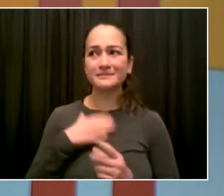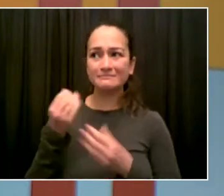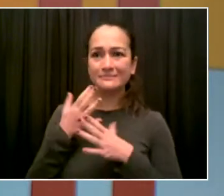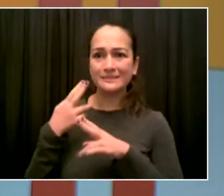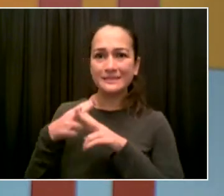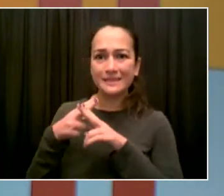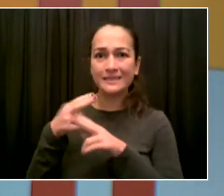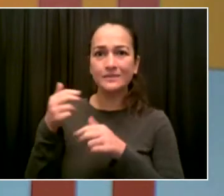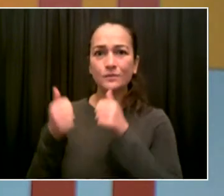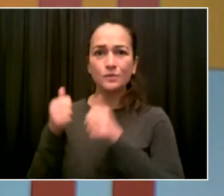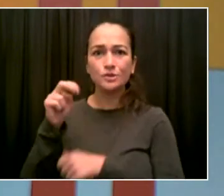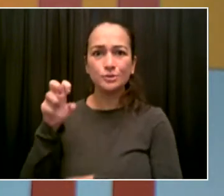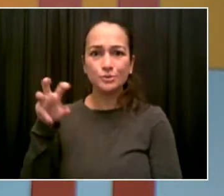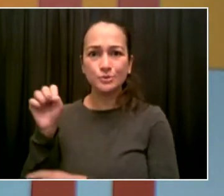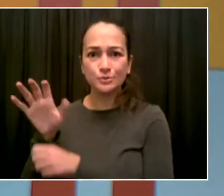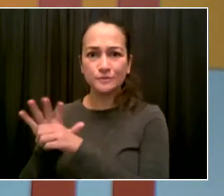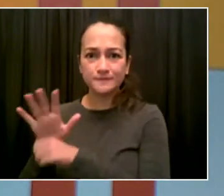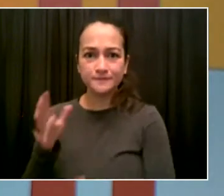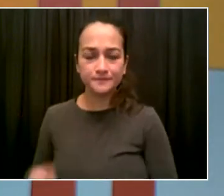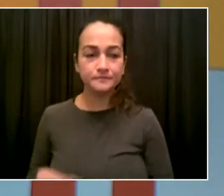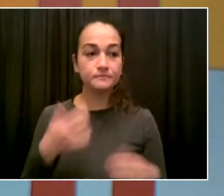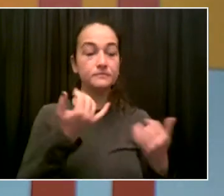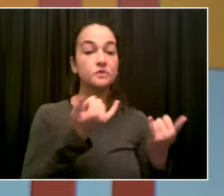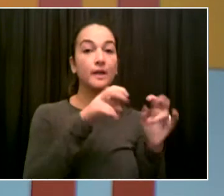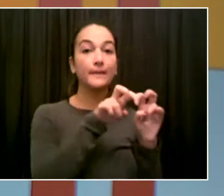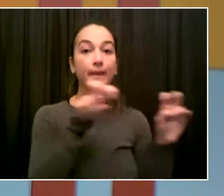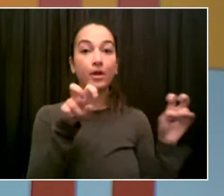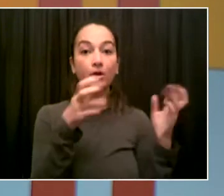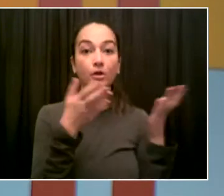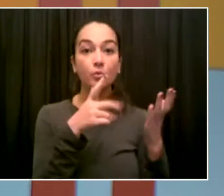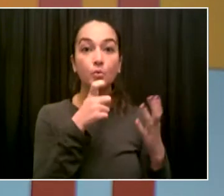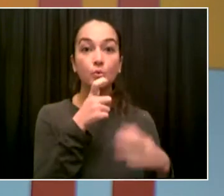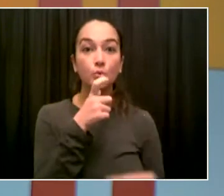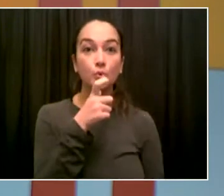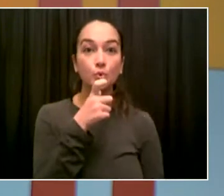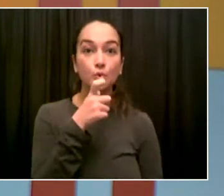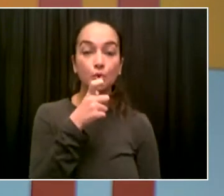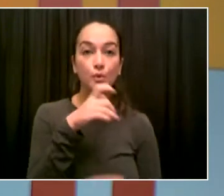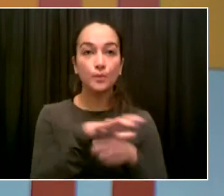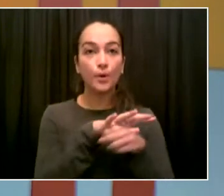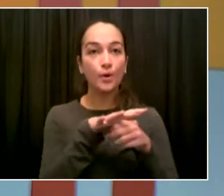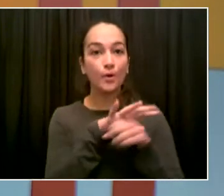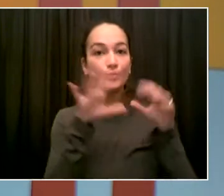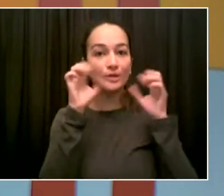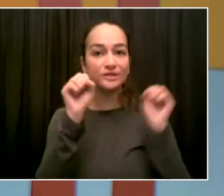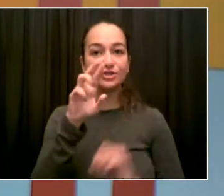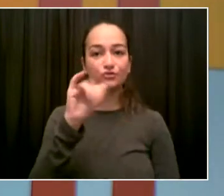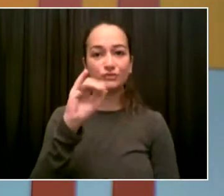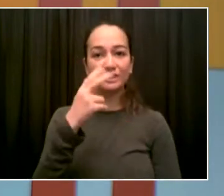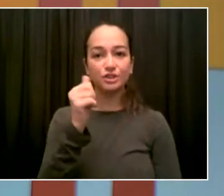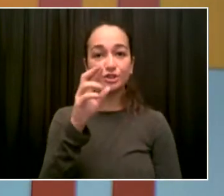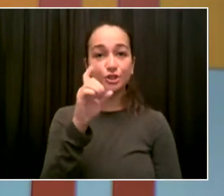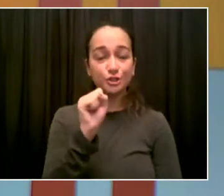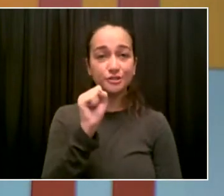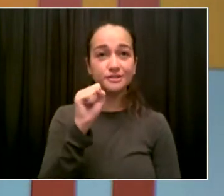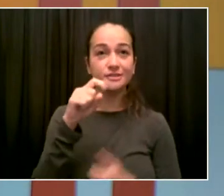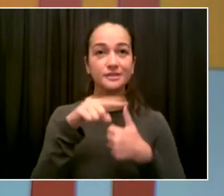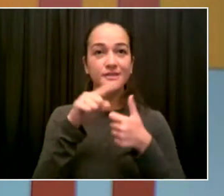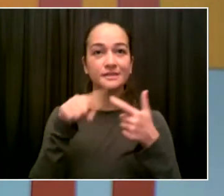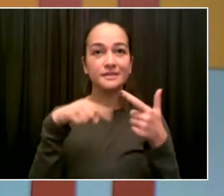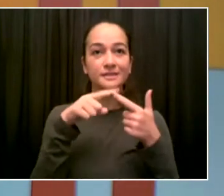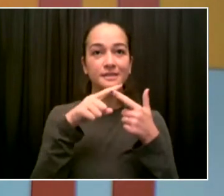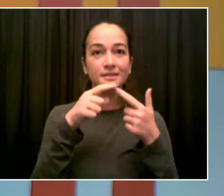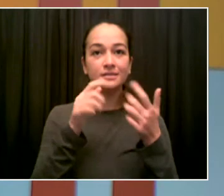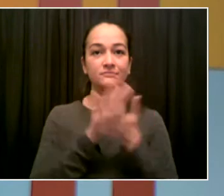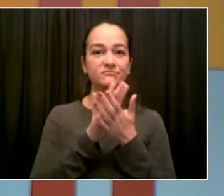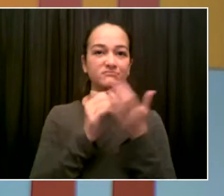reminder, we're joined today by Borough President Richards, by Chancellor Porter, by Dr. Choksi, by Dr. Katz, by Susan Haskell, the Deputy